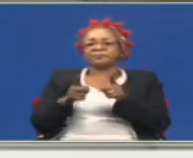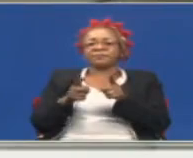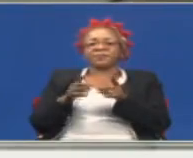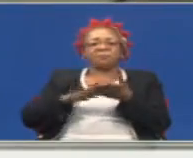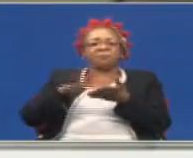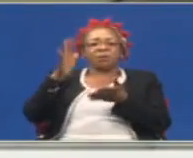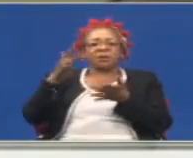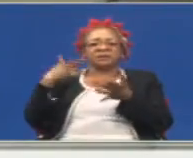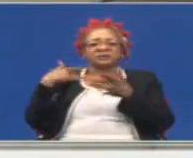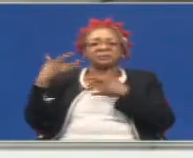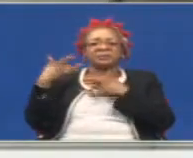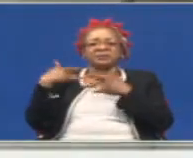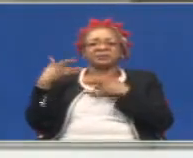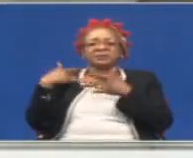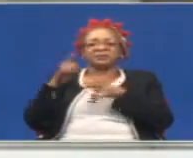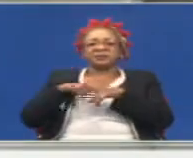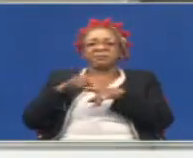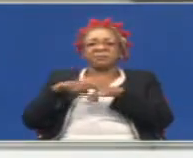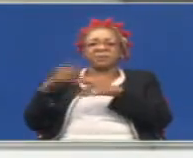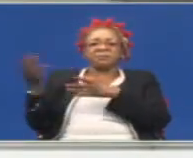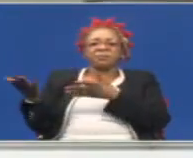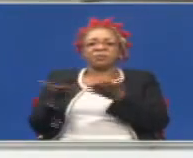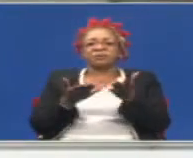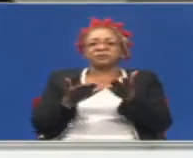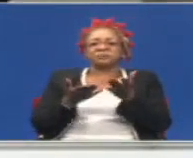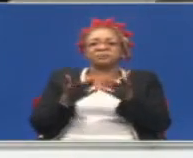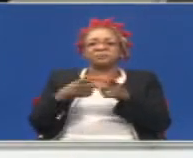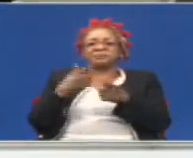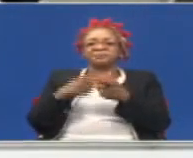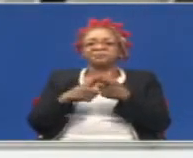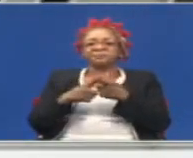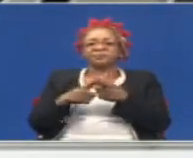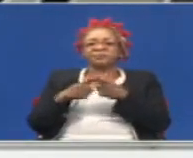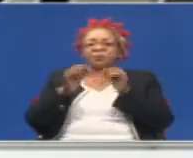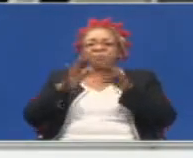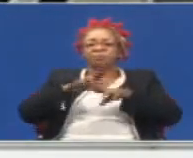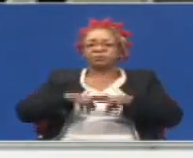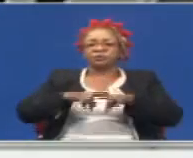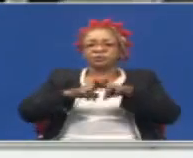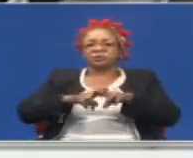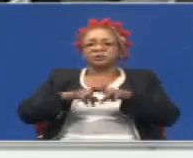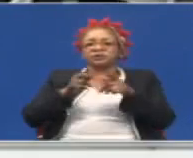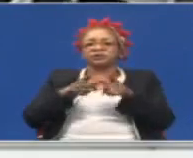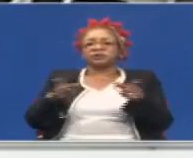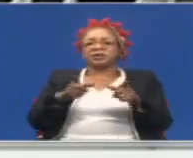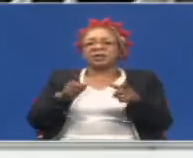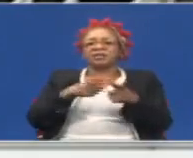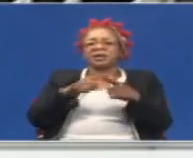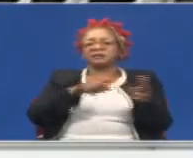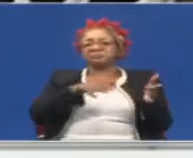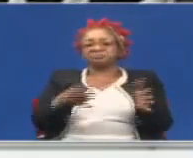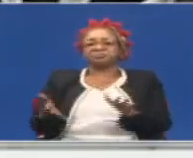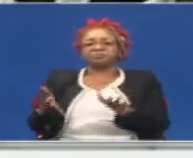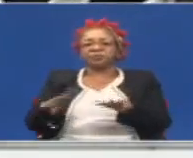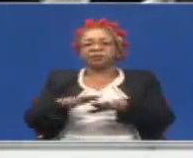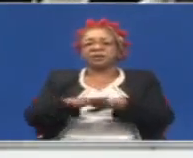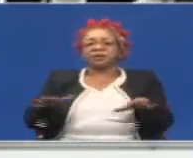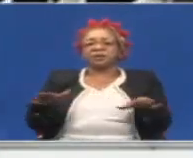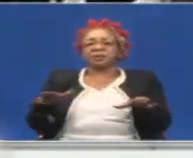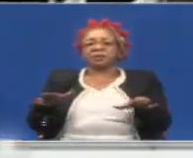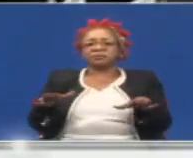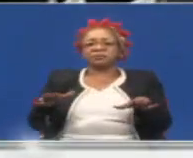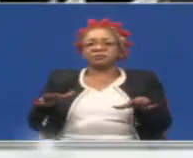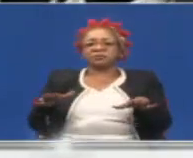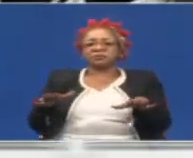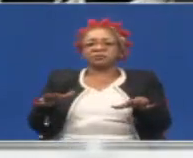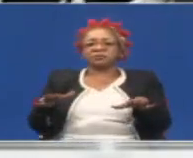disturbing when they take him to this room, where they proceed to toss him onto a chair before dragging him onto the ground and pinning him down using their